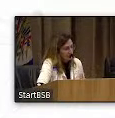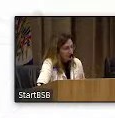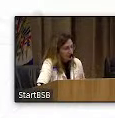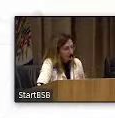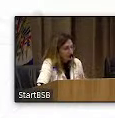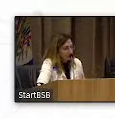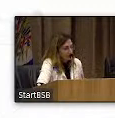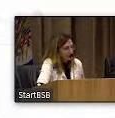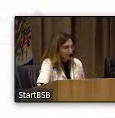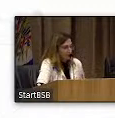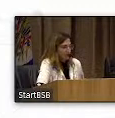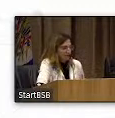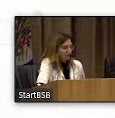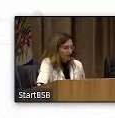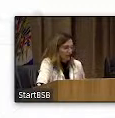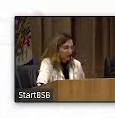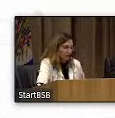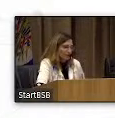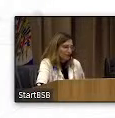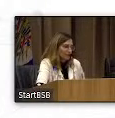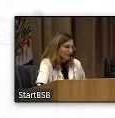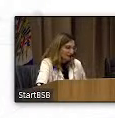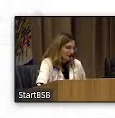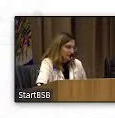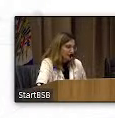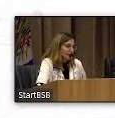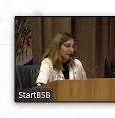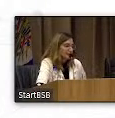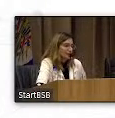were also suspended during the pandemic.